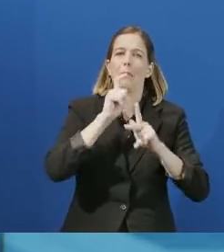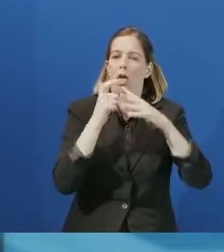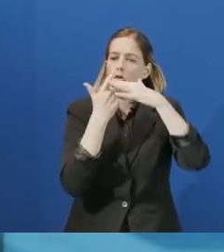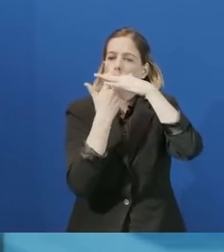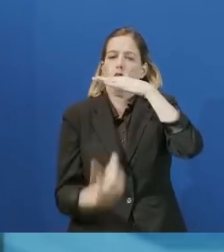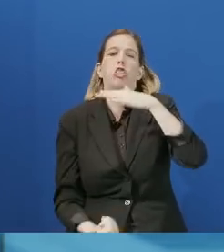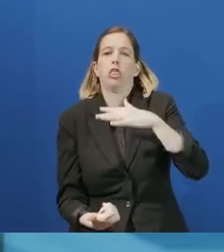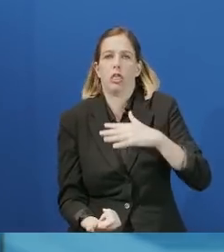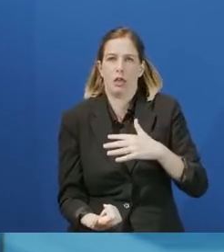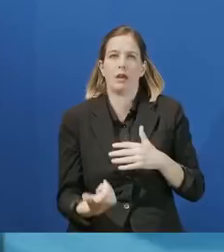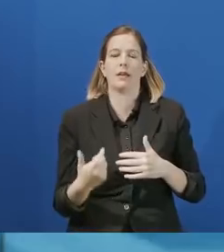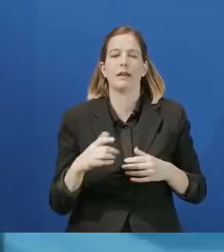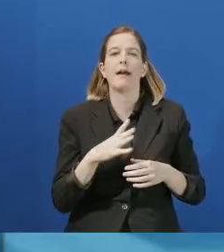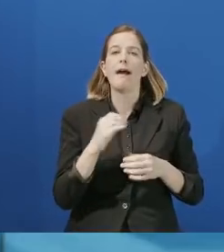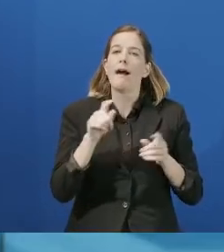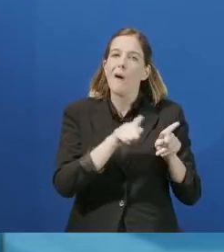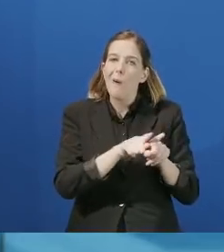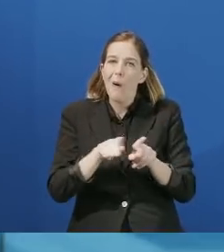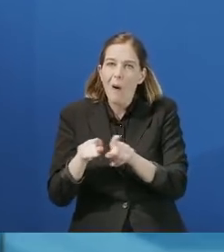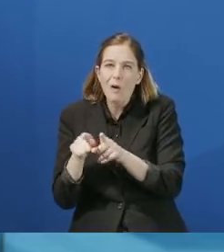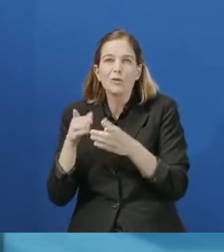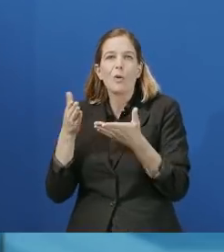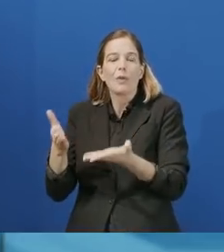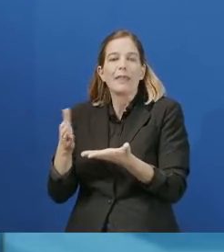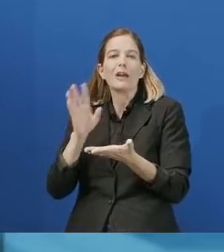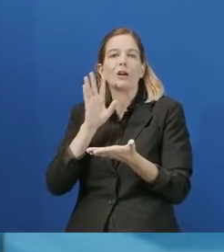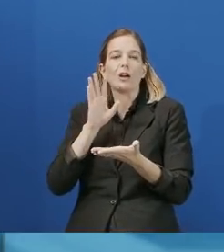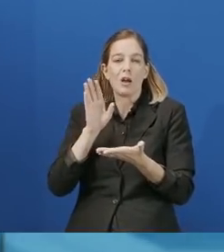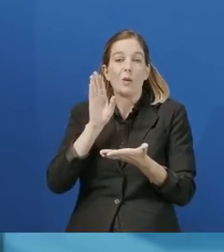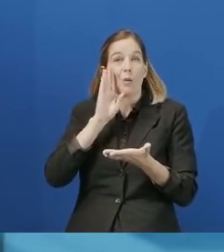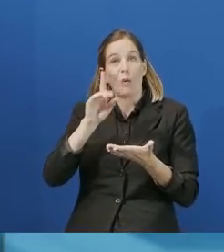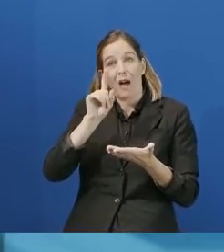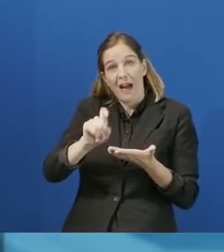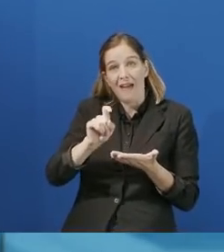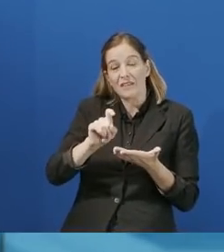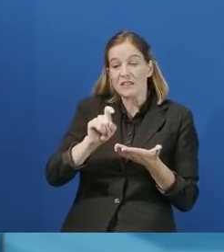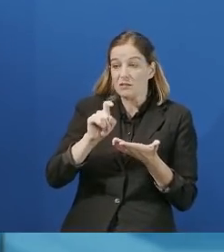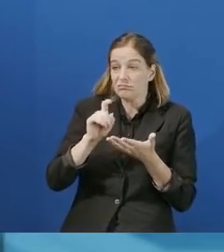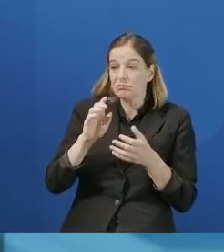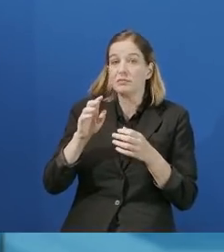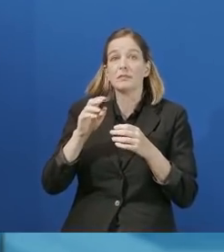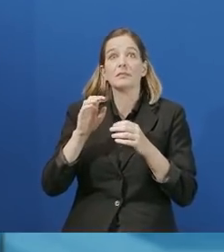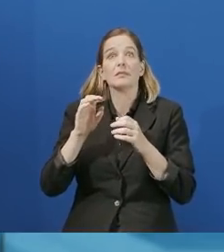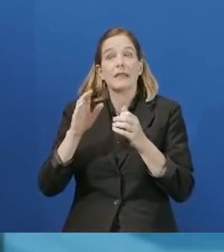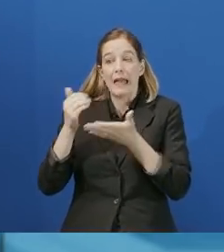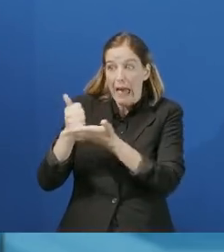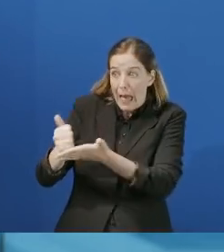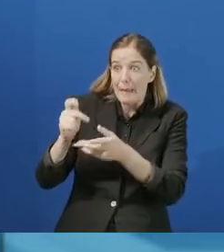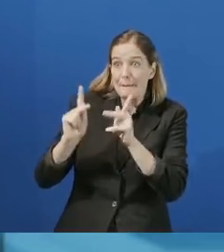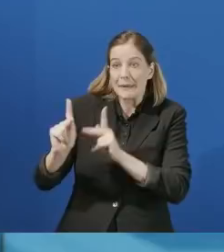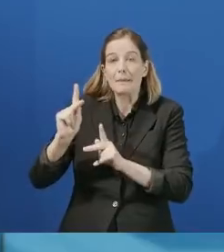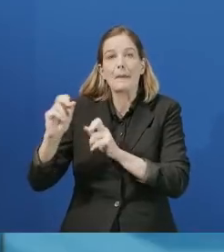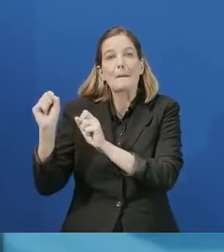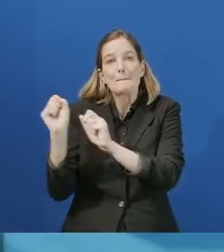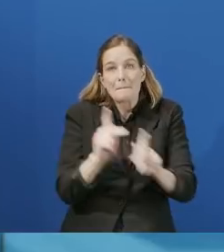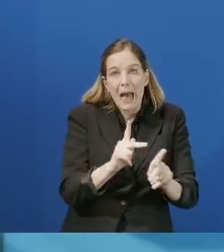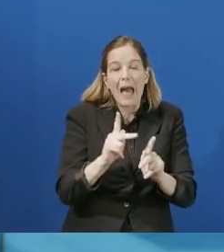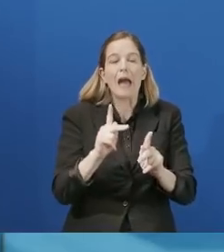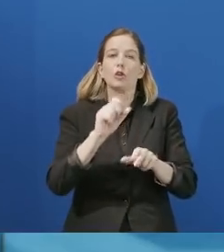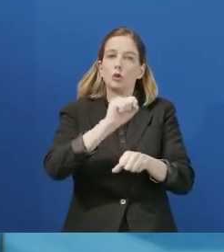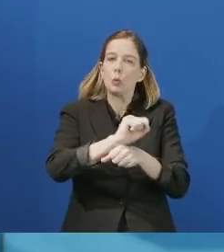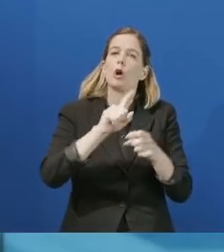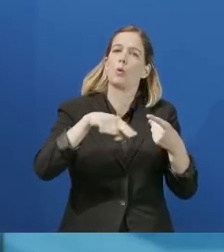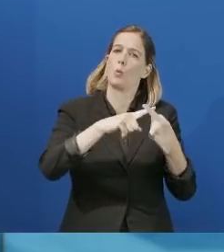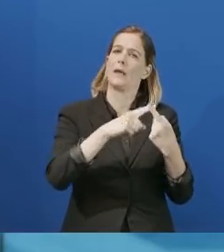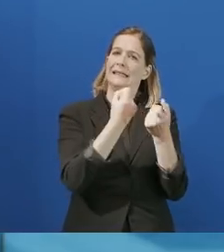trampoline to appropriately return them to the workforce at the right time. So does the existing legal structure around